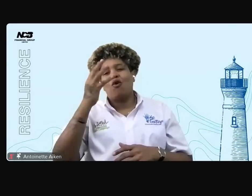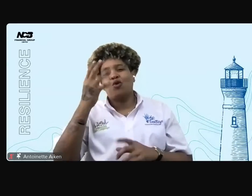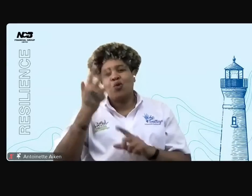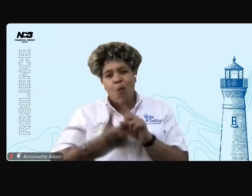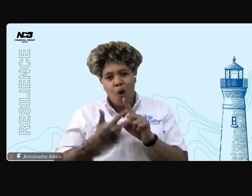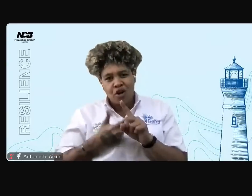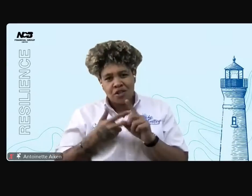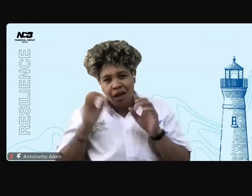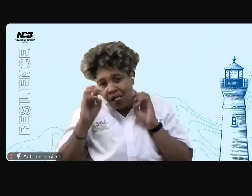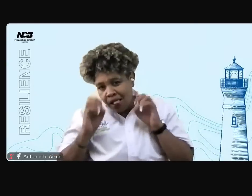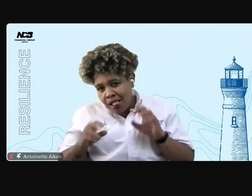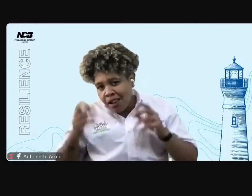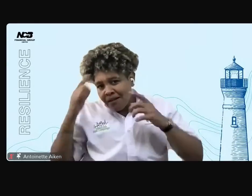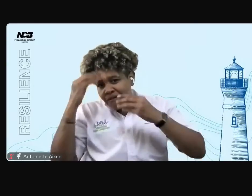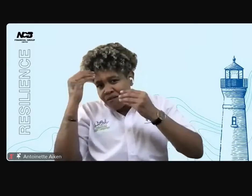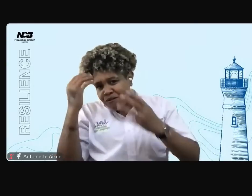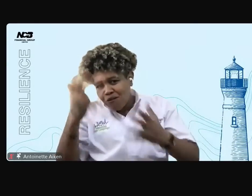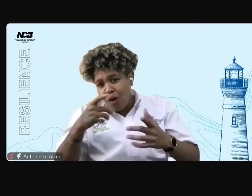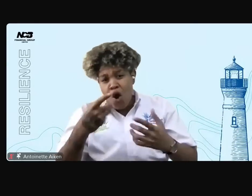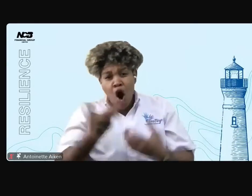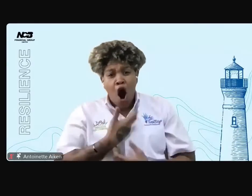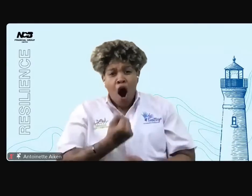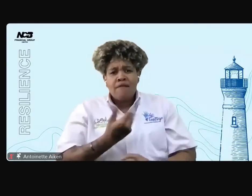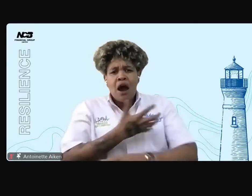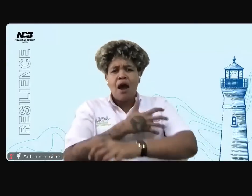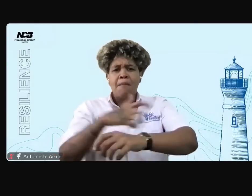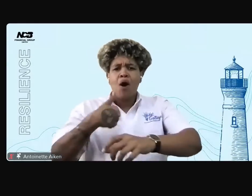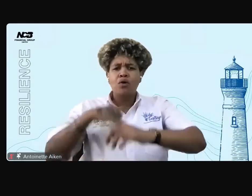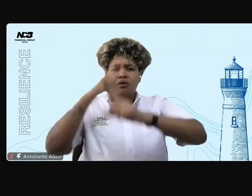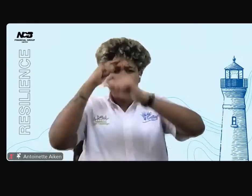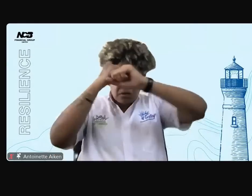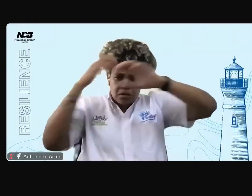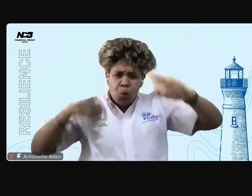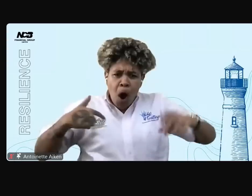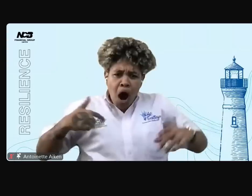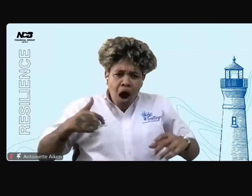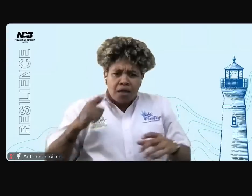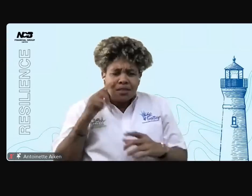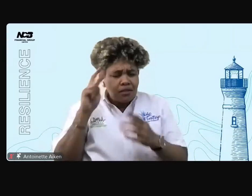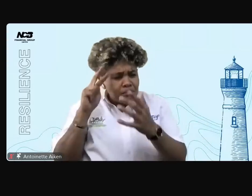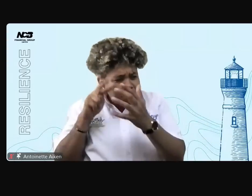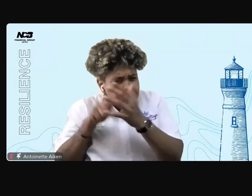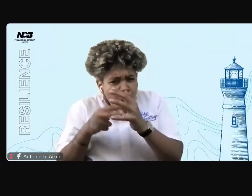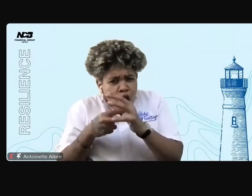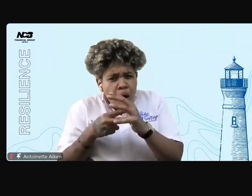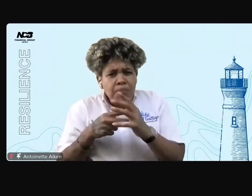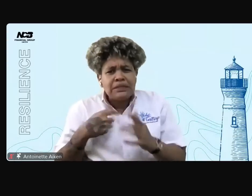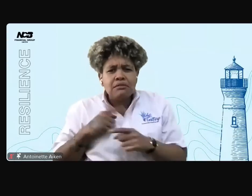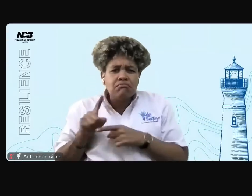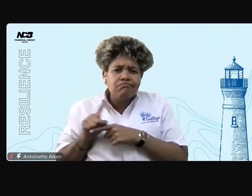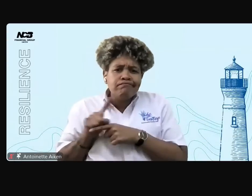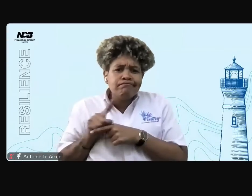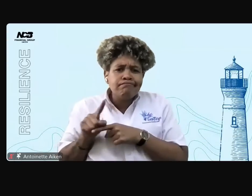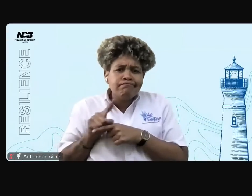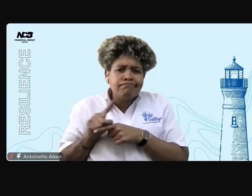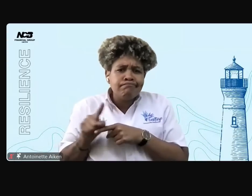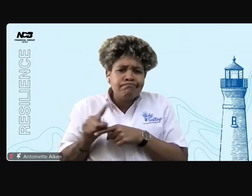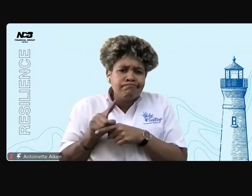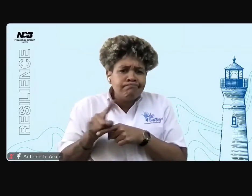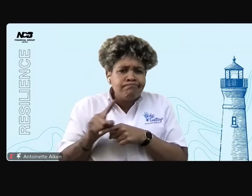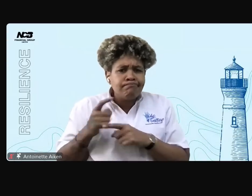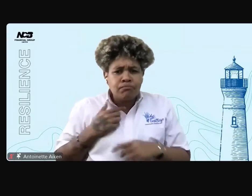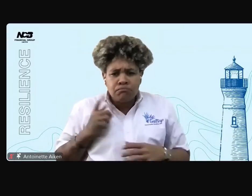for NCB Financial Group empowers us to pursue our vision with purpose and with discipline.